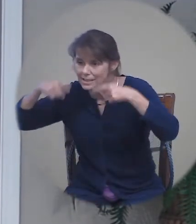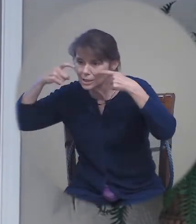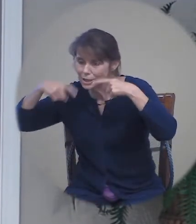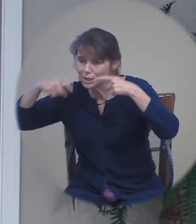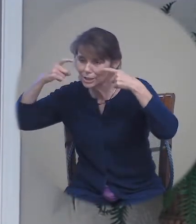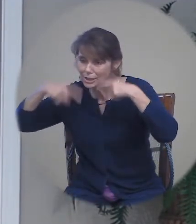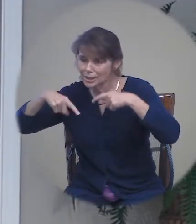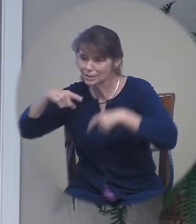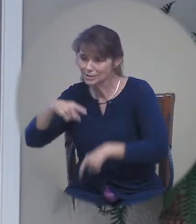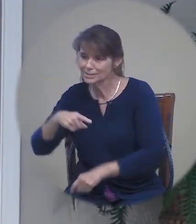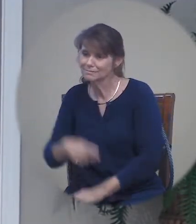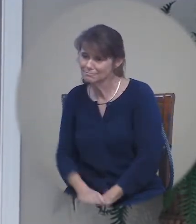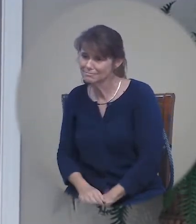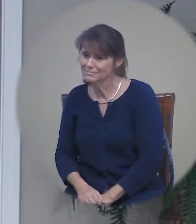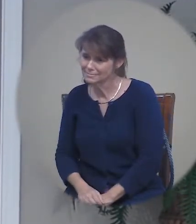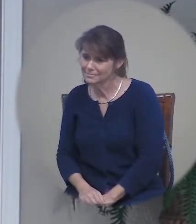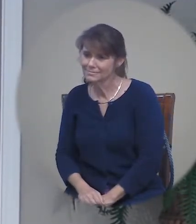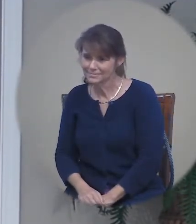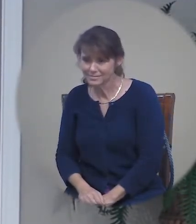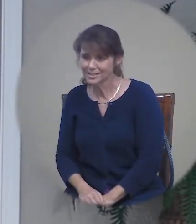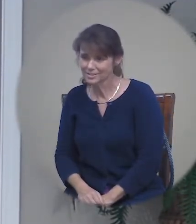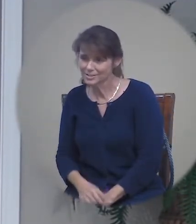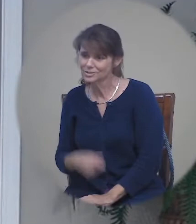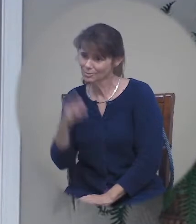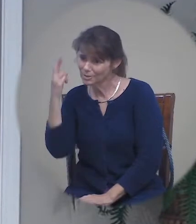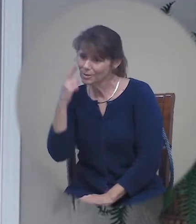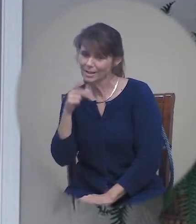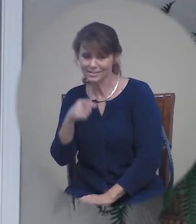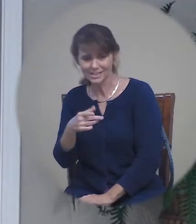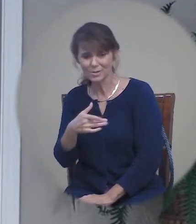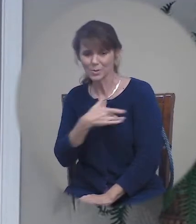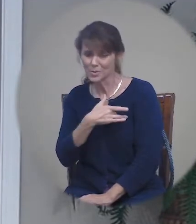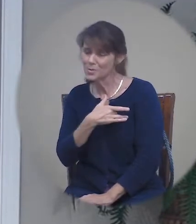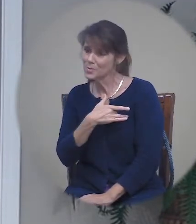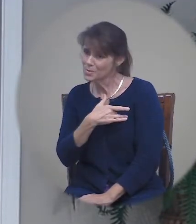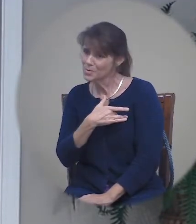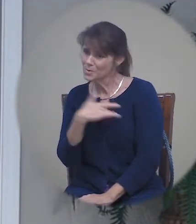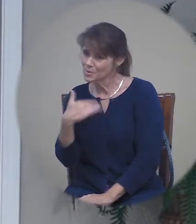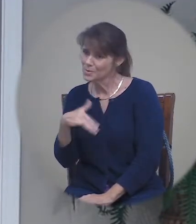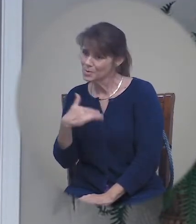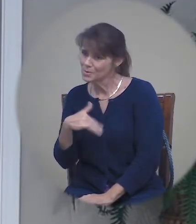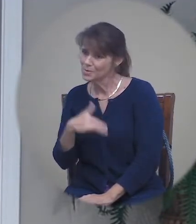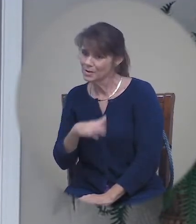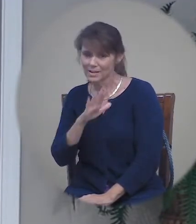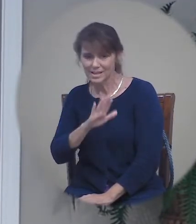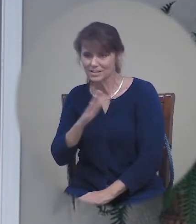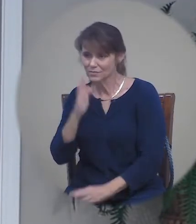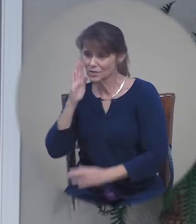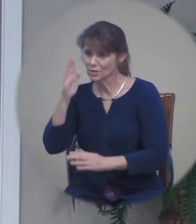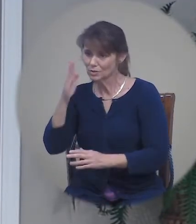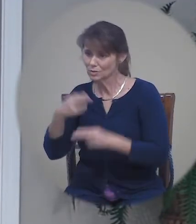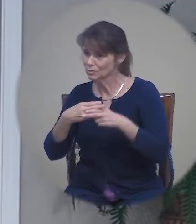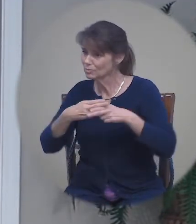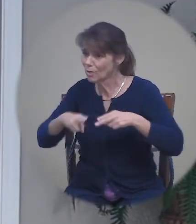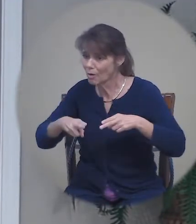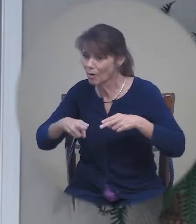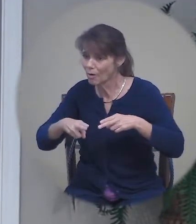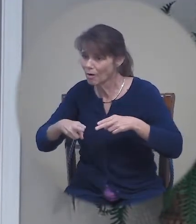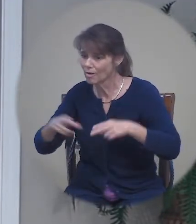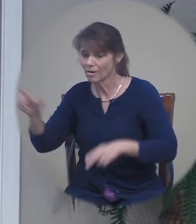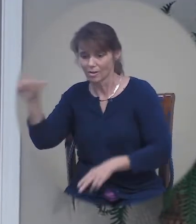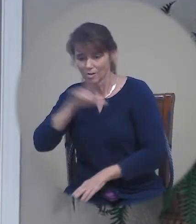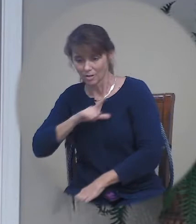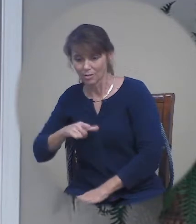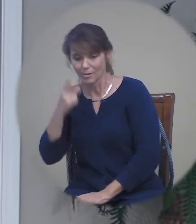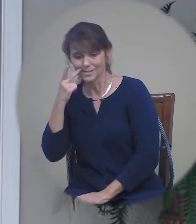a false promise, Hezekiah, but this is someone who is moved deeply about his future, and the Lord sees his